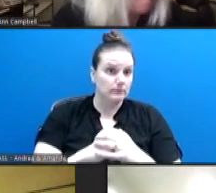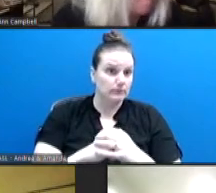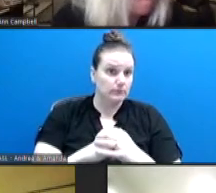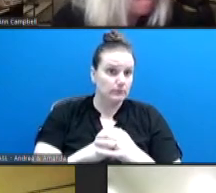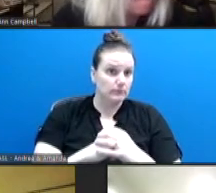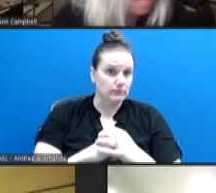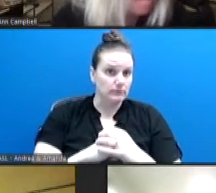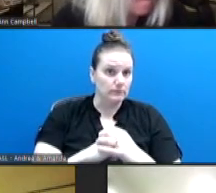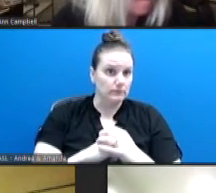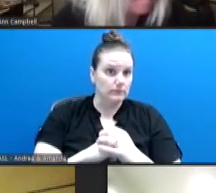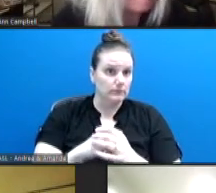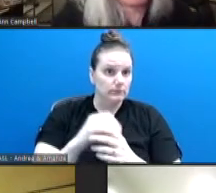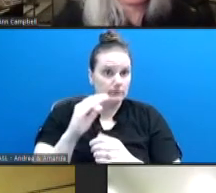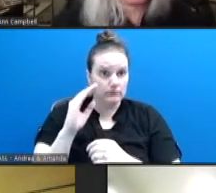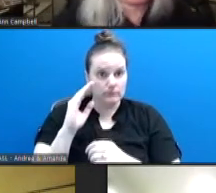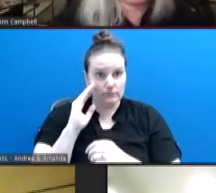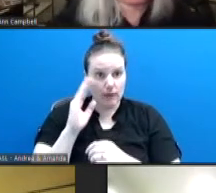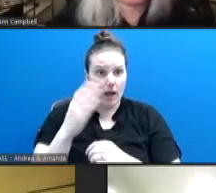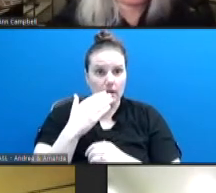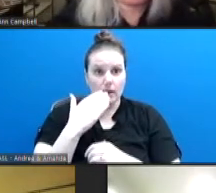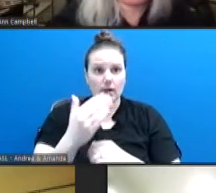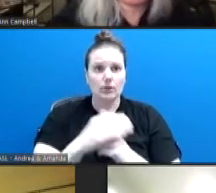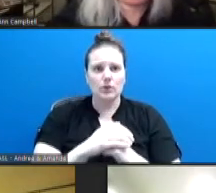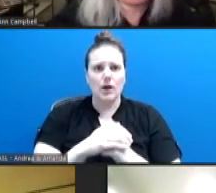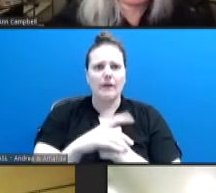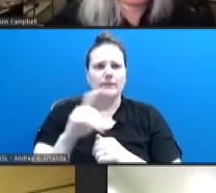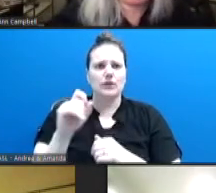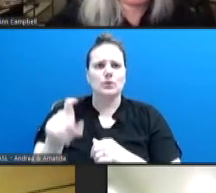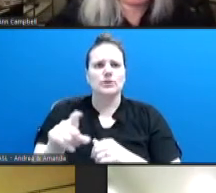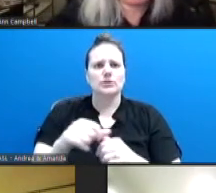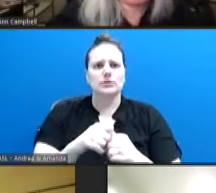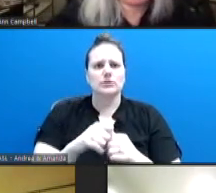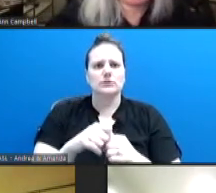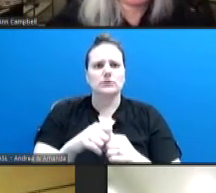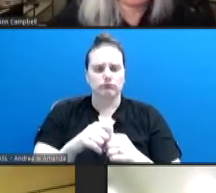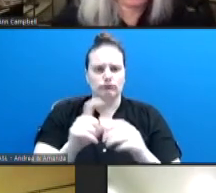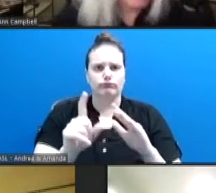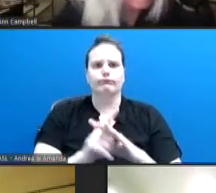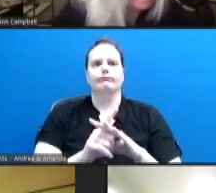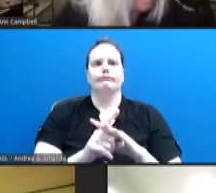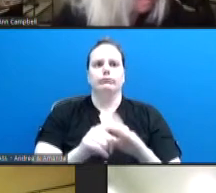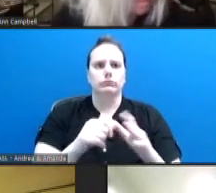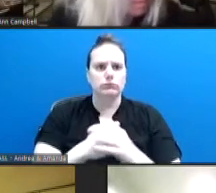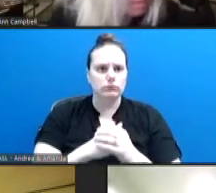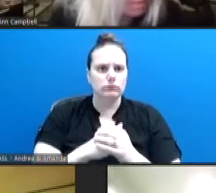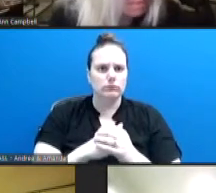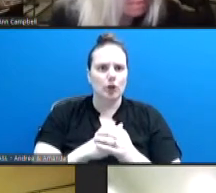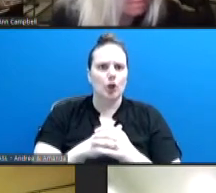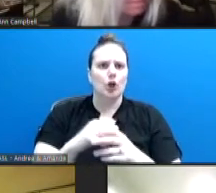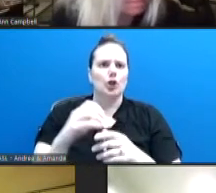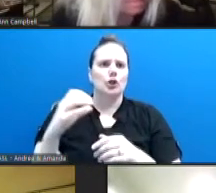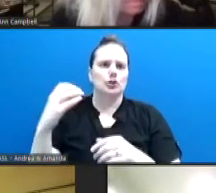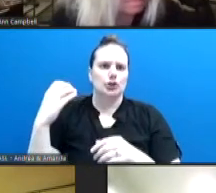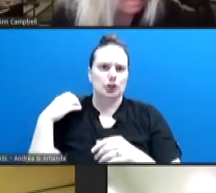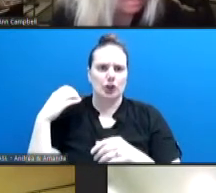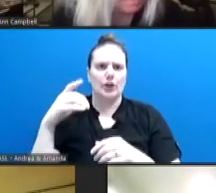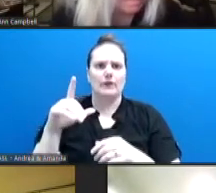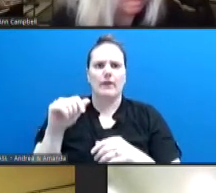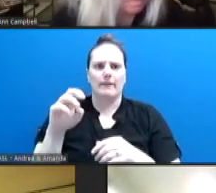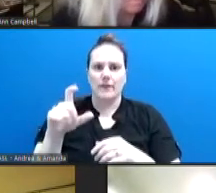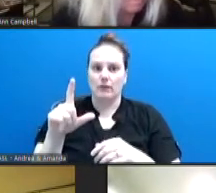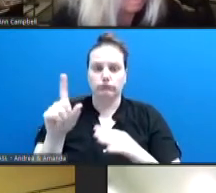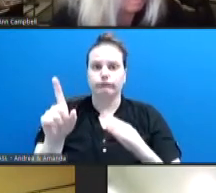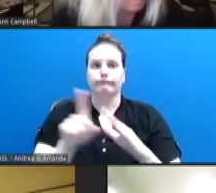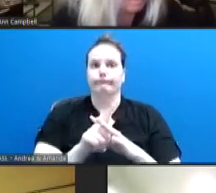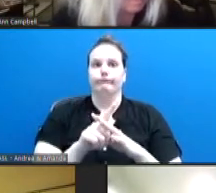Hi. Thank you. Well, I had a question that came to mind, Chief Lavelle, and it only came to mind